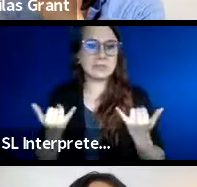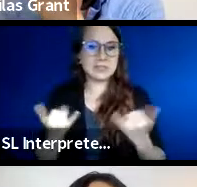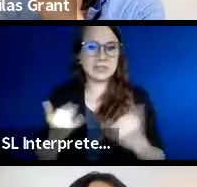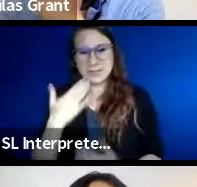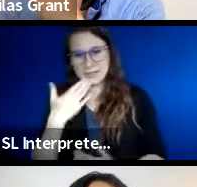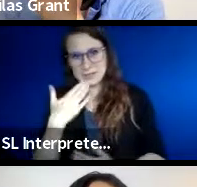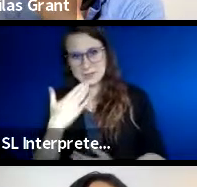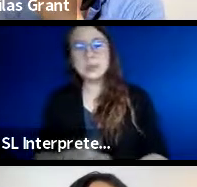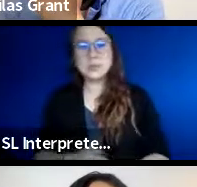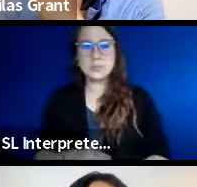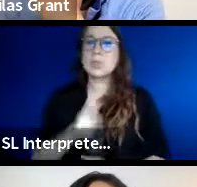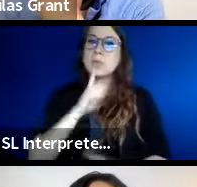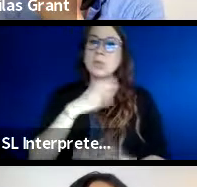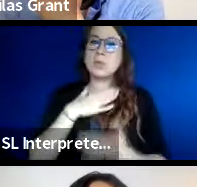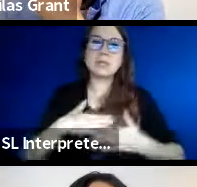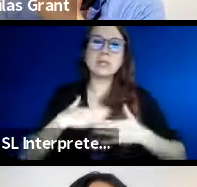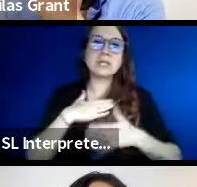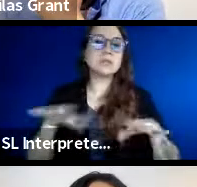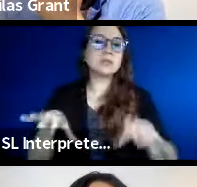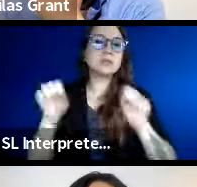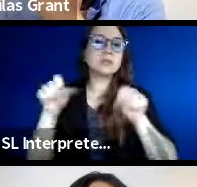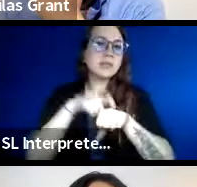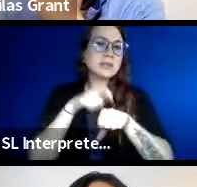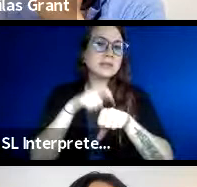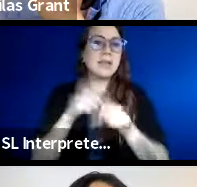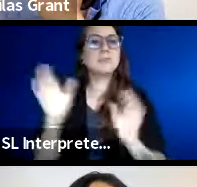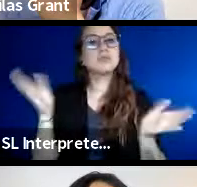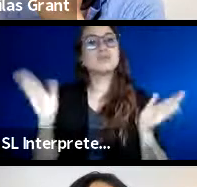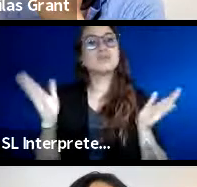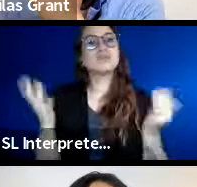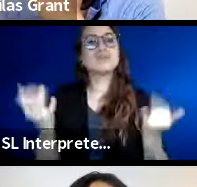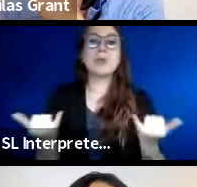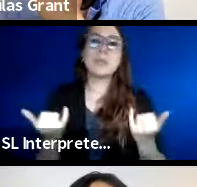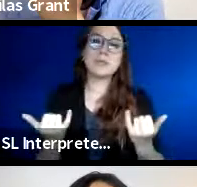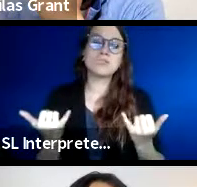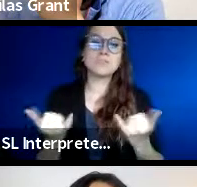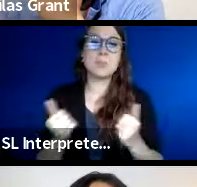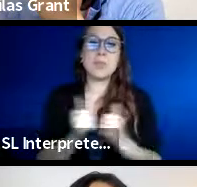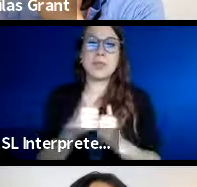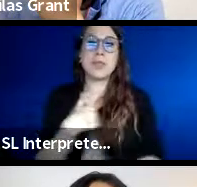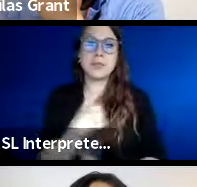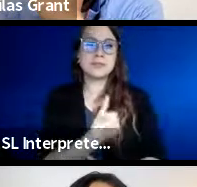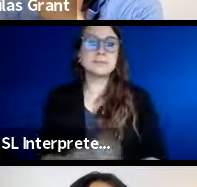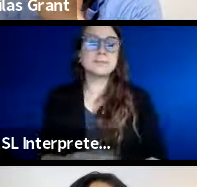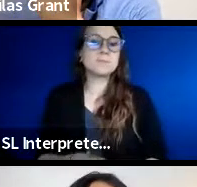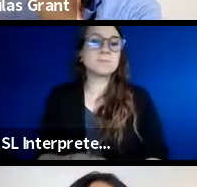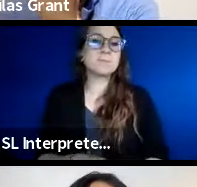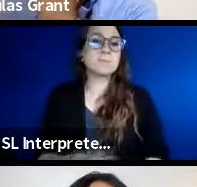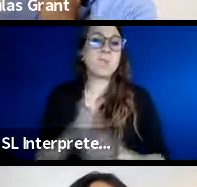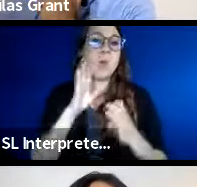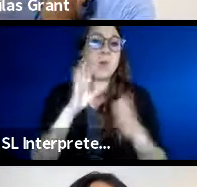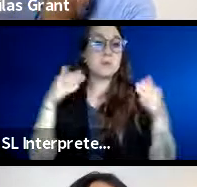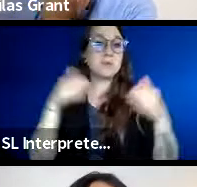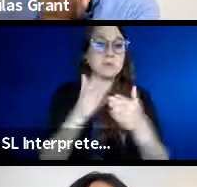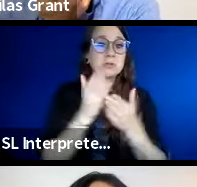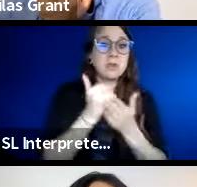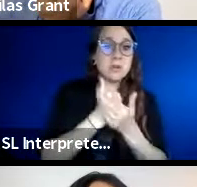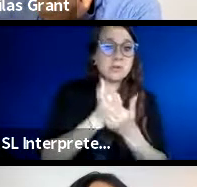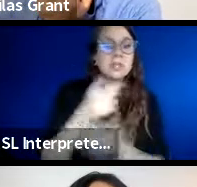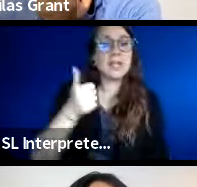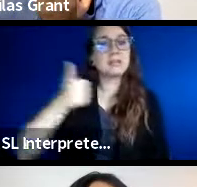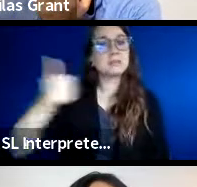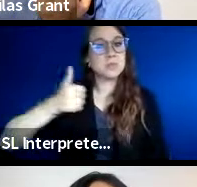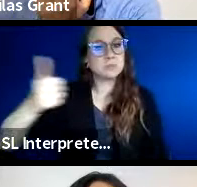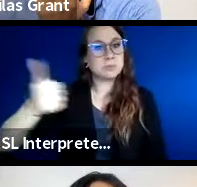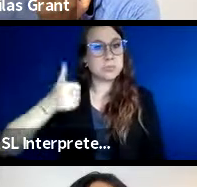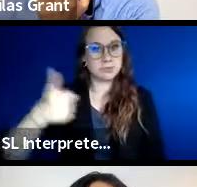We really appreciate you taking the time to speak with us. I want to focus on the budget and transportation.